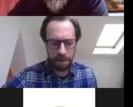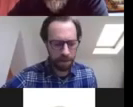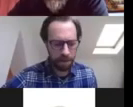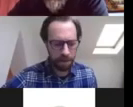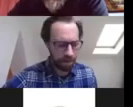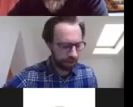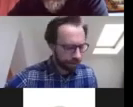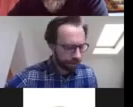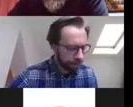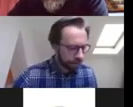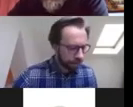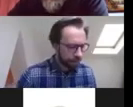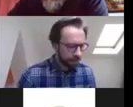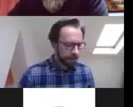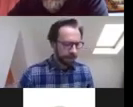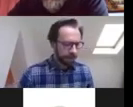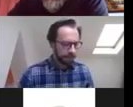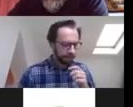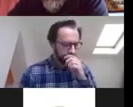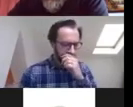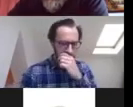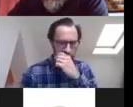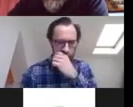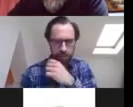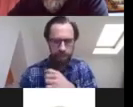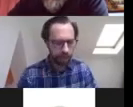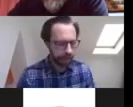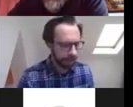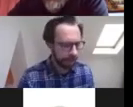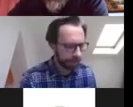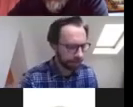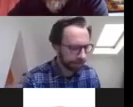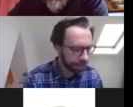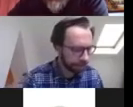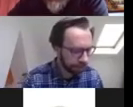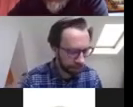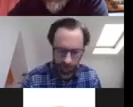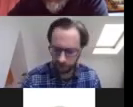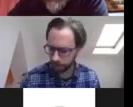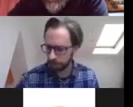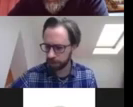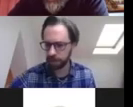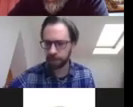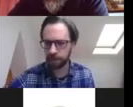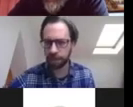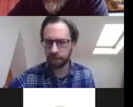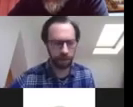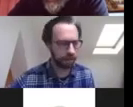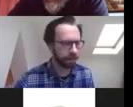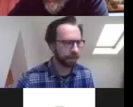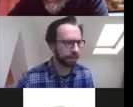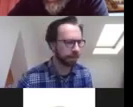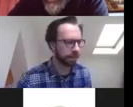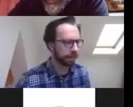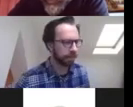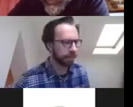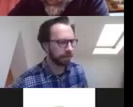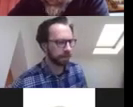Meghan has said, what is it that keeps this very meaningful and connected to the folks who need it to be as strong as face-to-face would